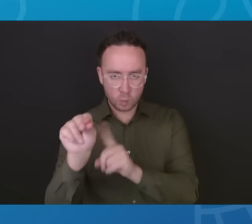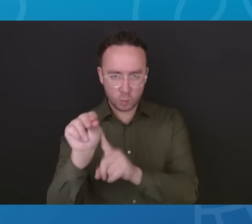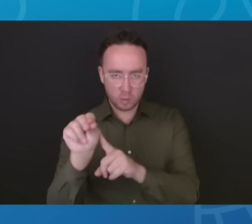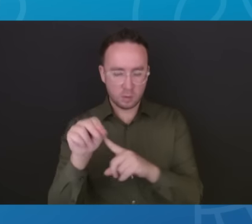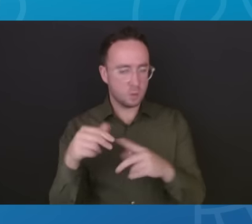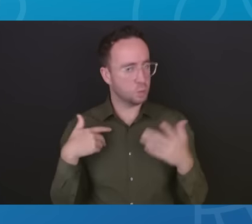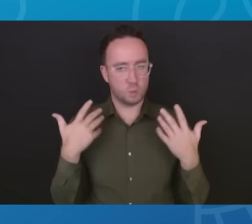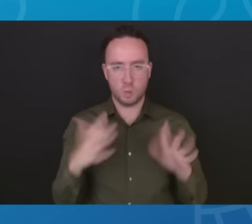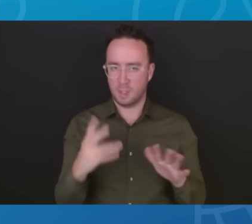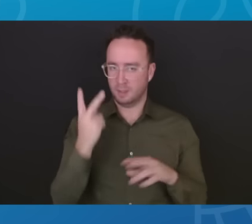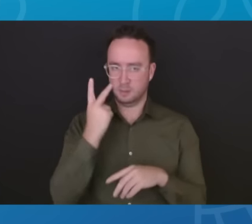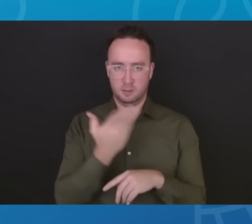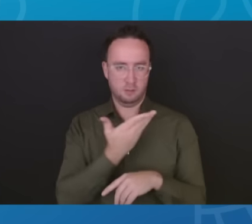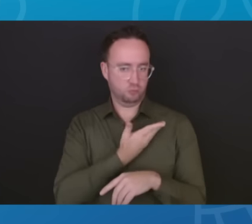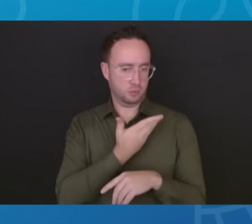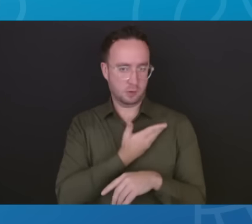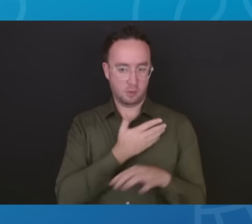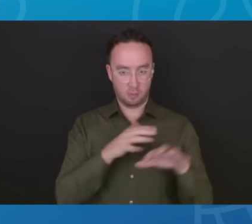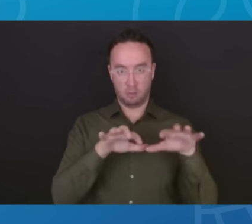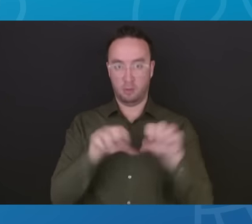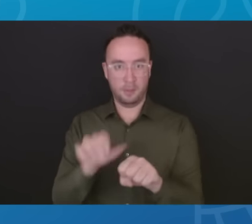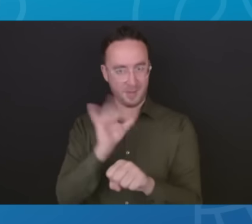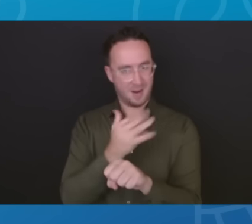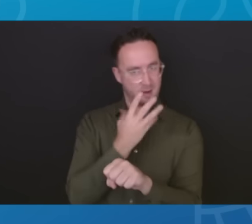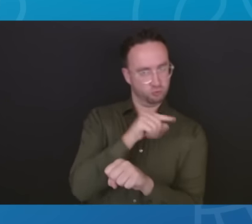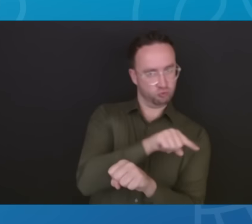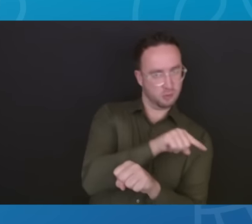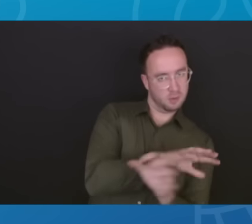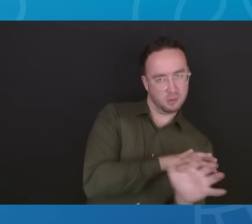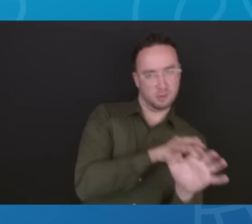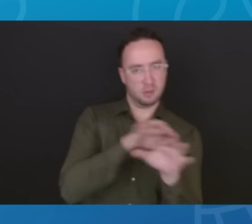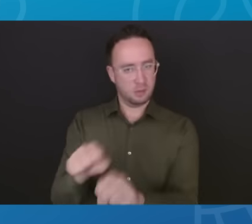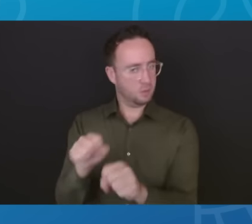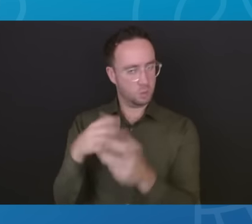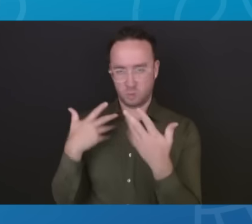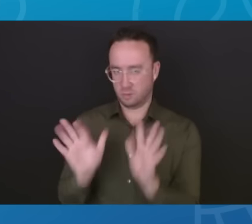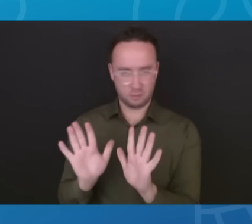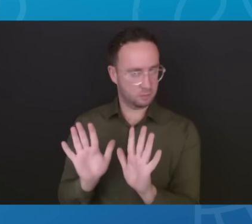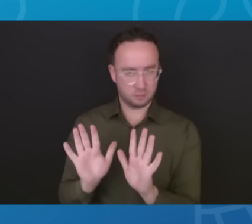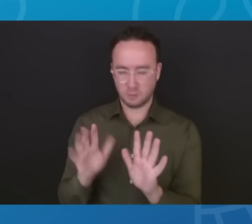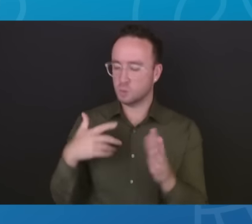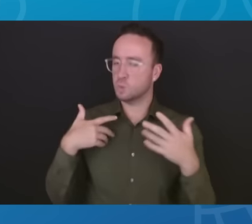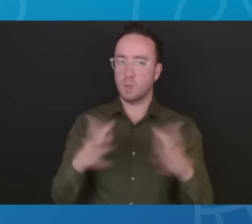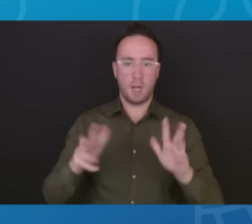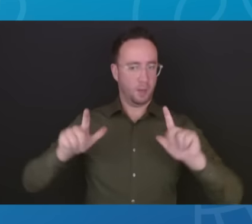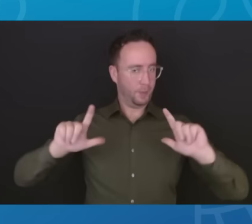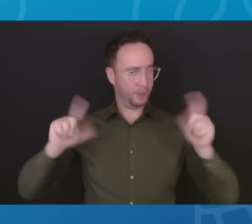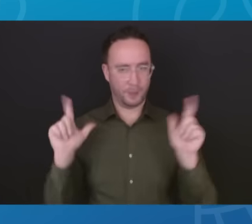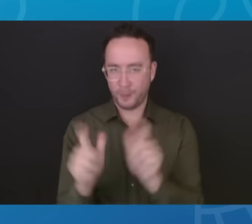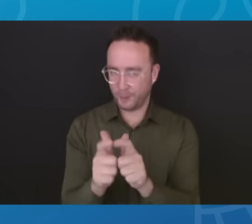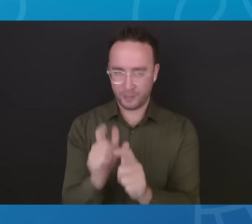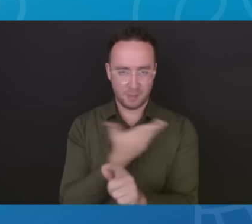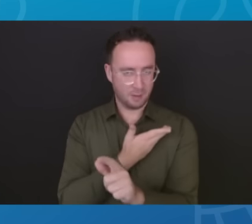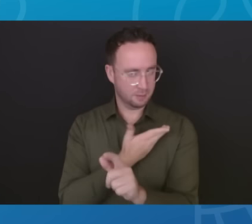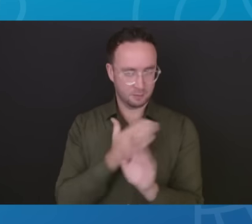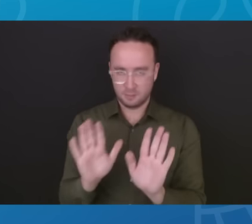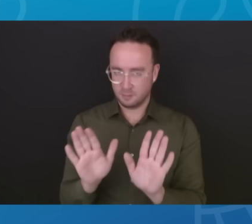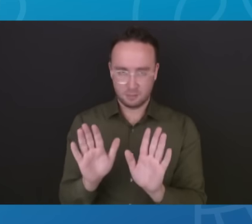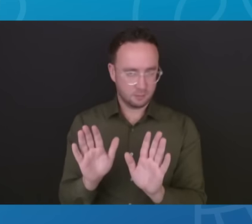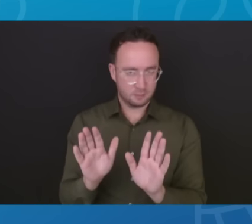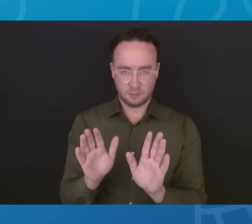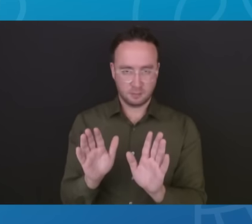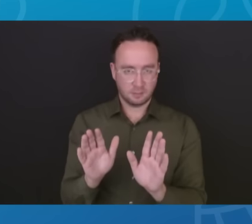not want to see the territory of Gaza shrunk in any way on a permanent basis. And when it comes to these reports, we are engaging with the government of Israel to